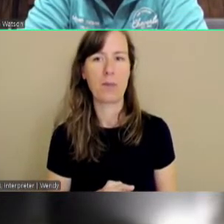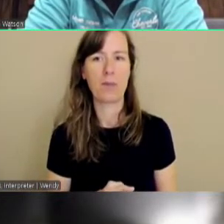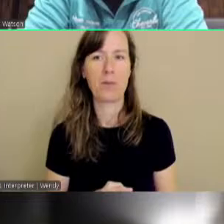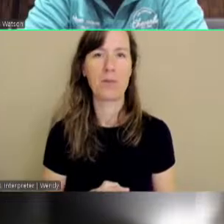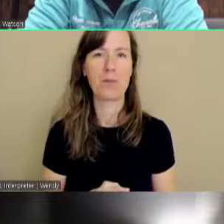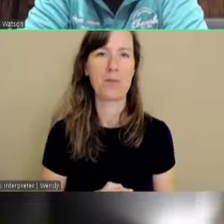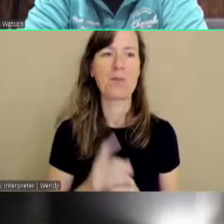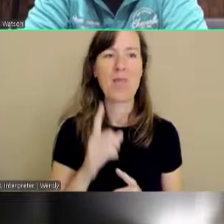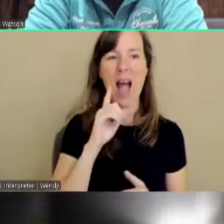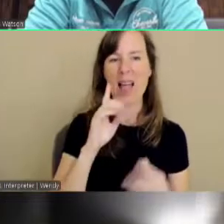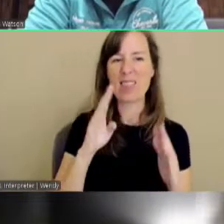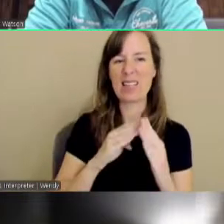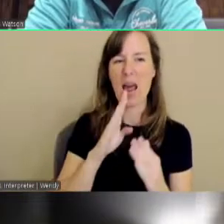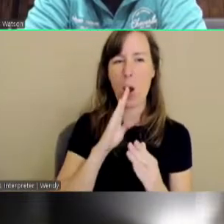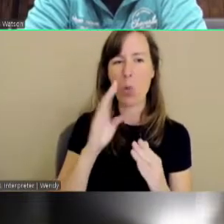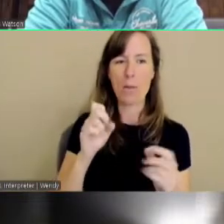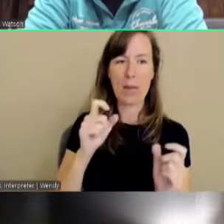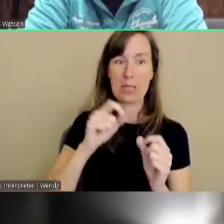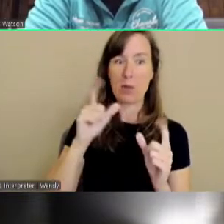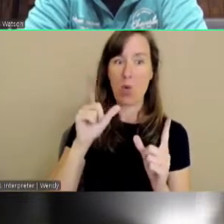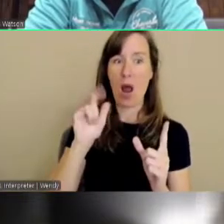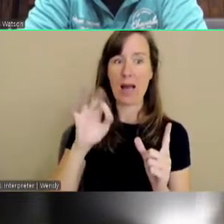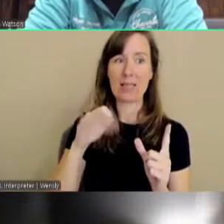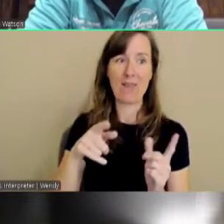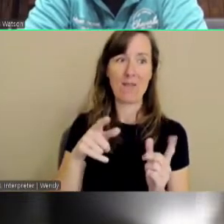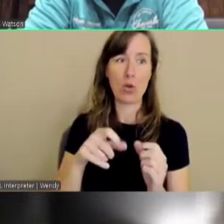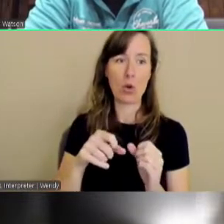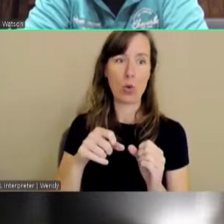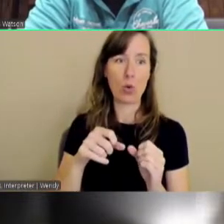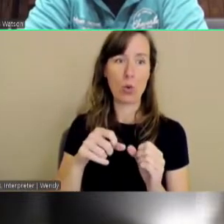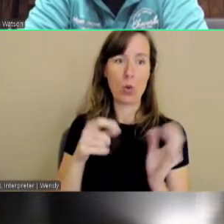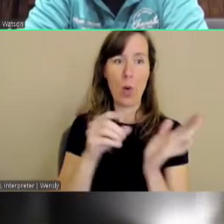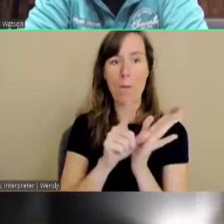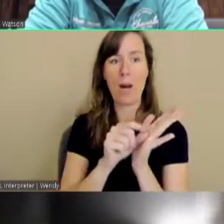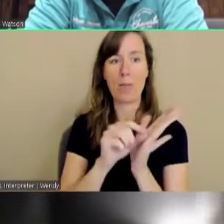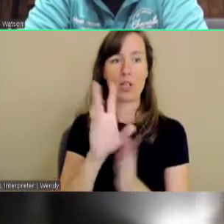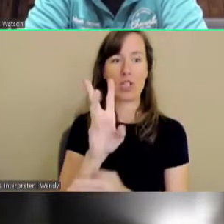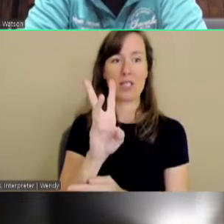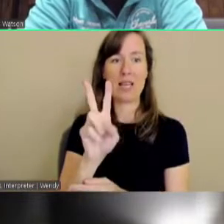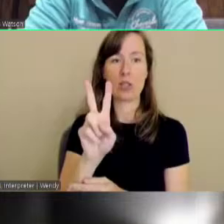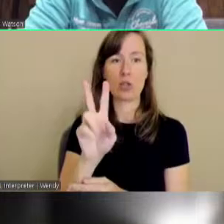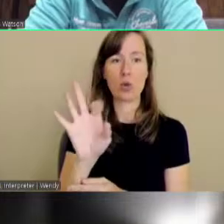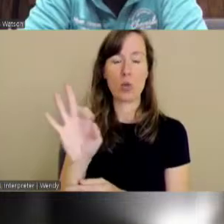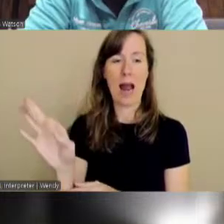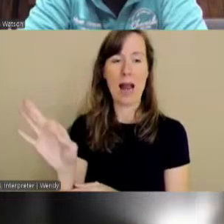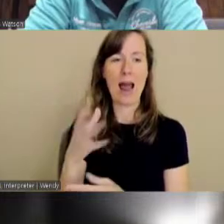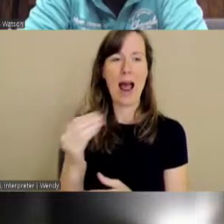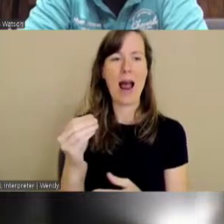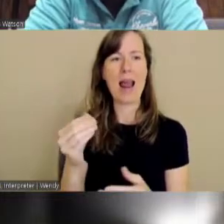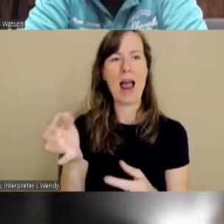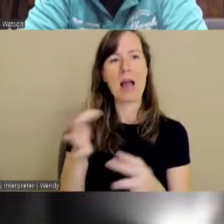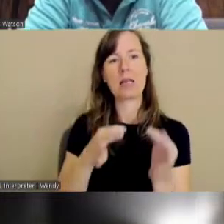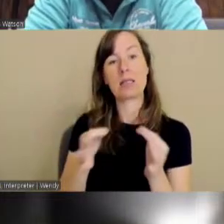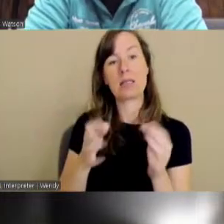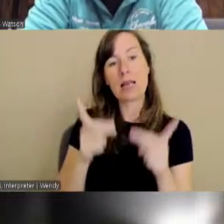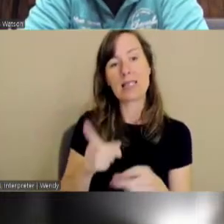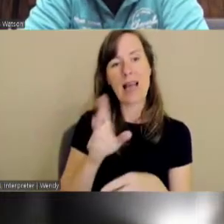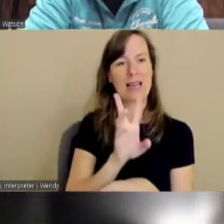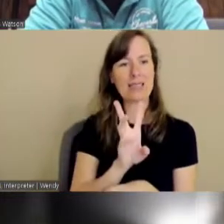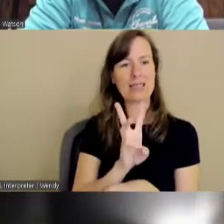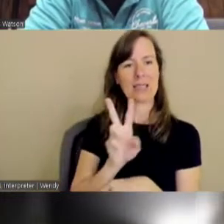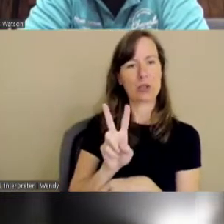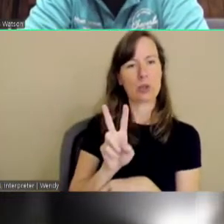would be pleasantly surprised if you advertised a 6299 and you decided to go with 62. Yeah. I don't know why you